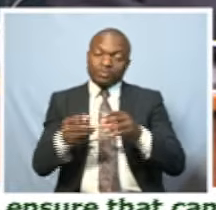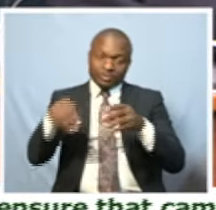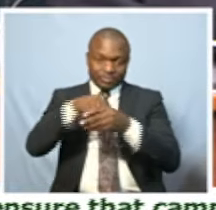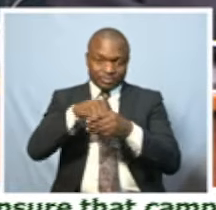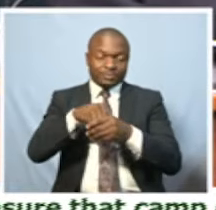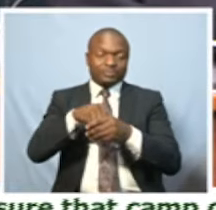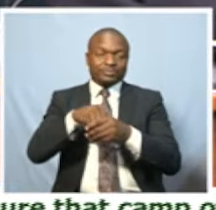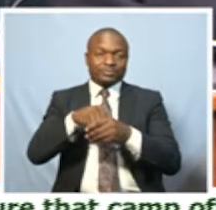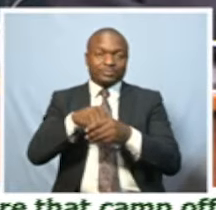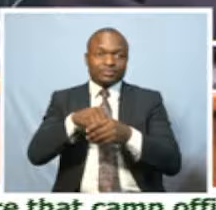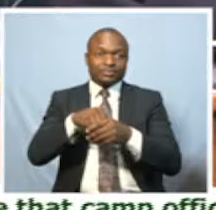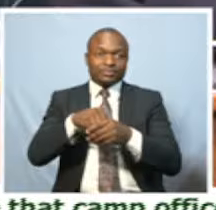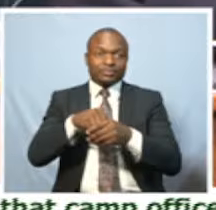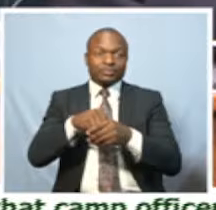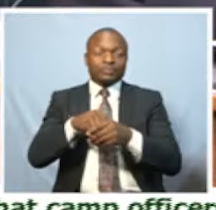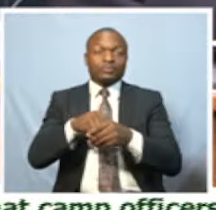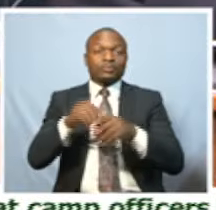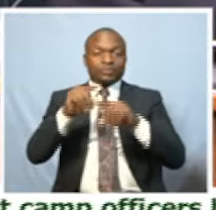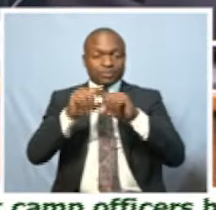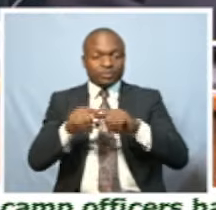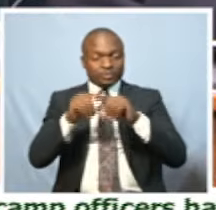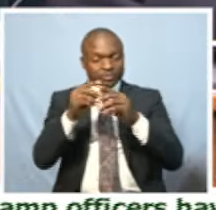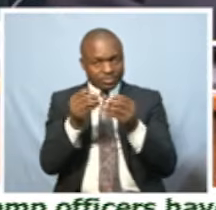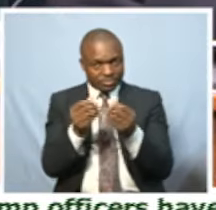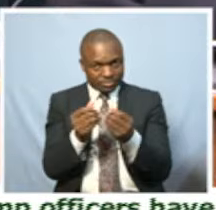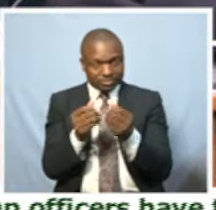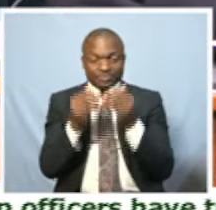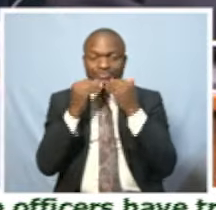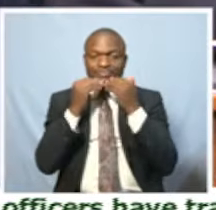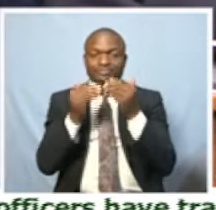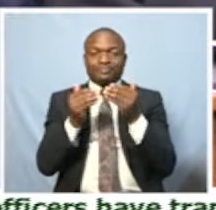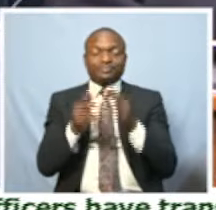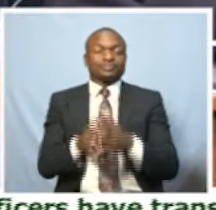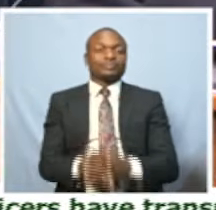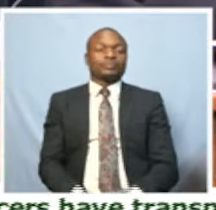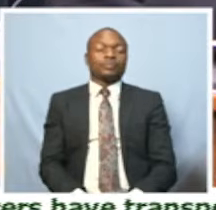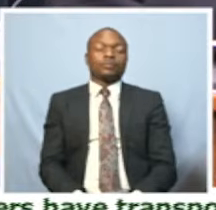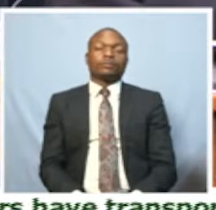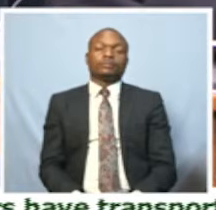to as availability of resources allow. I thank you.